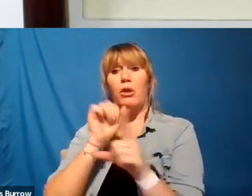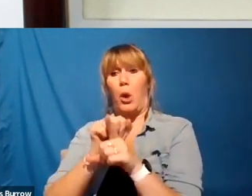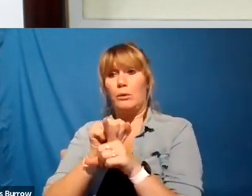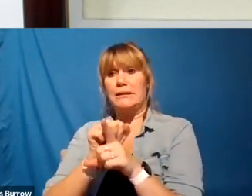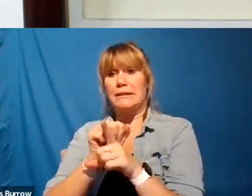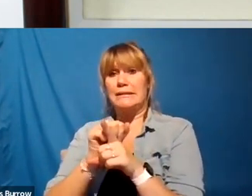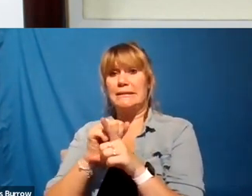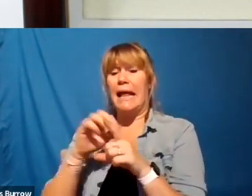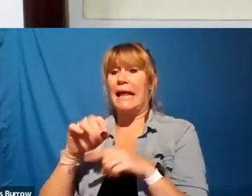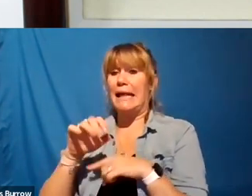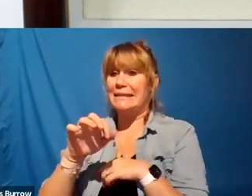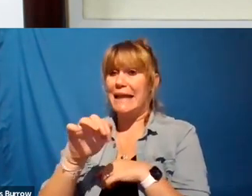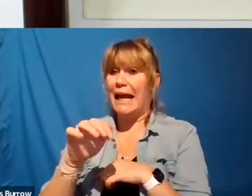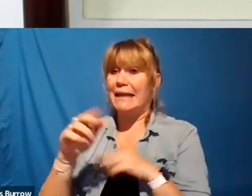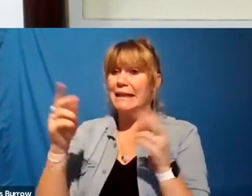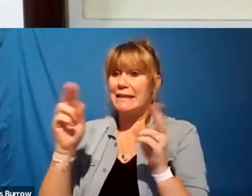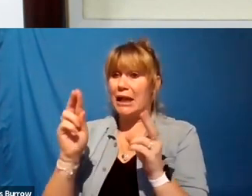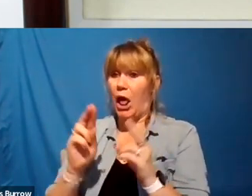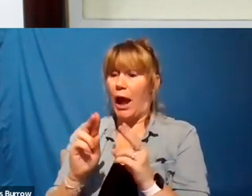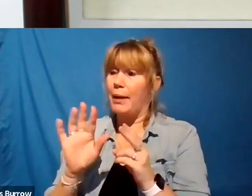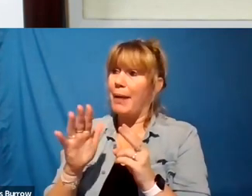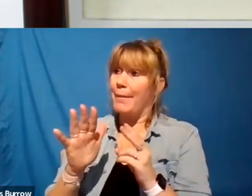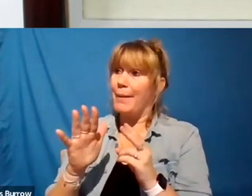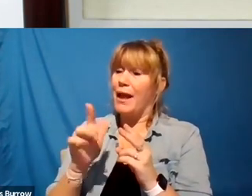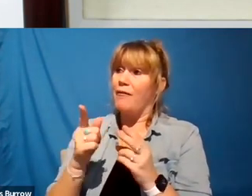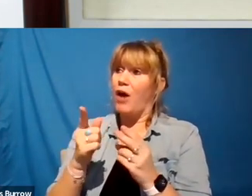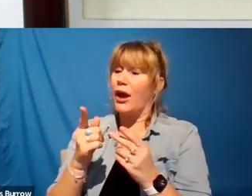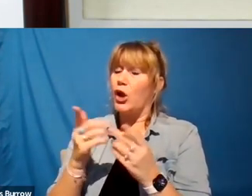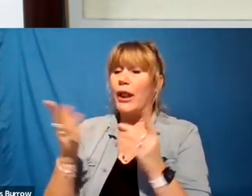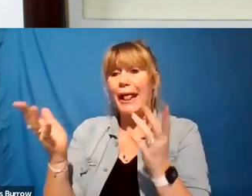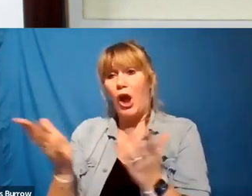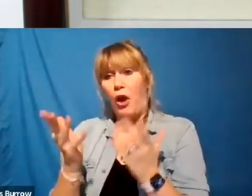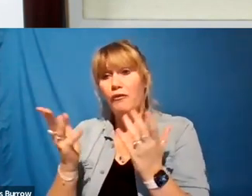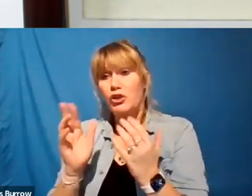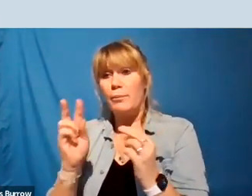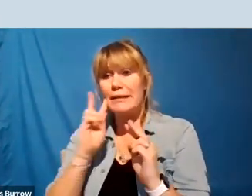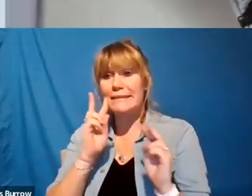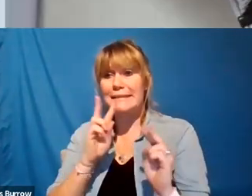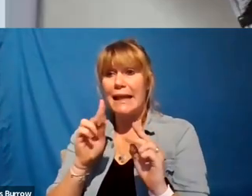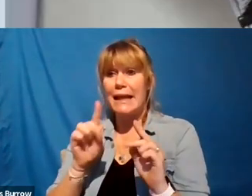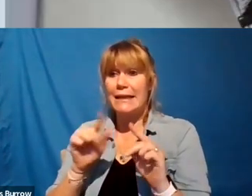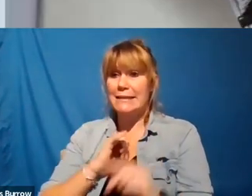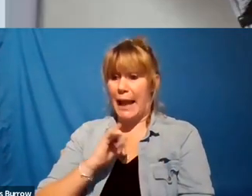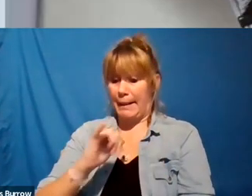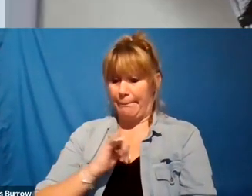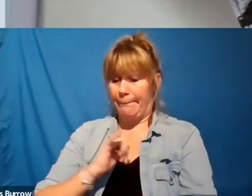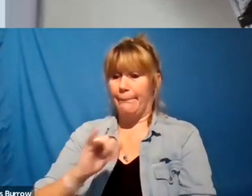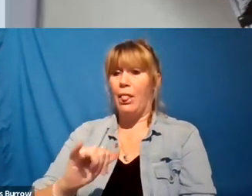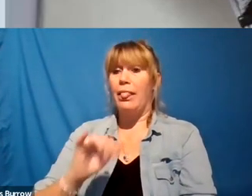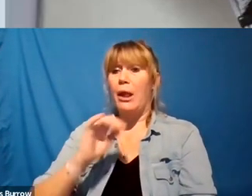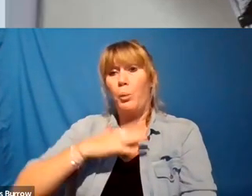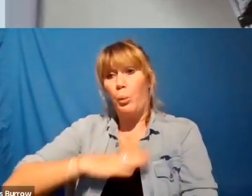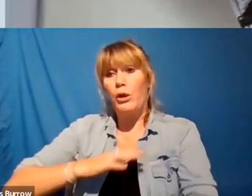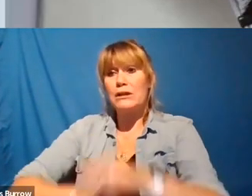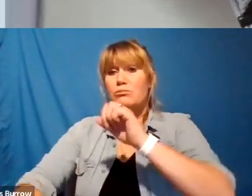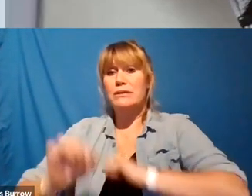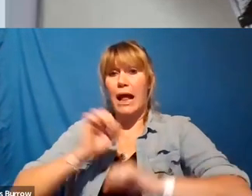that maybe if I could get people to see them the way that I do, they might want to protect them. So I started making